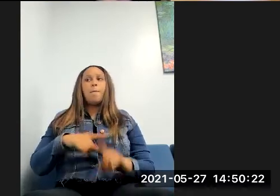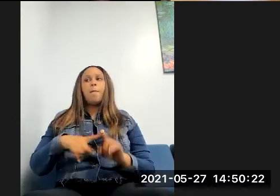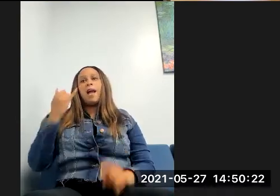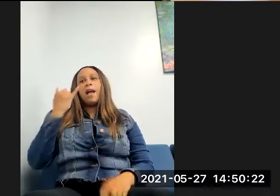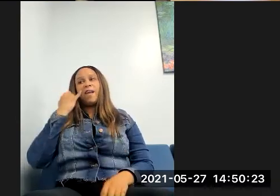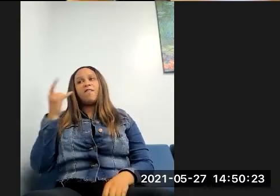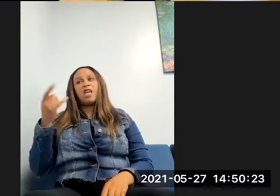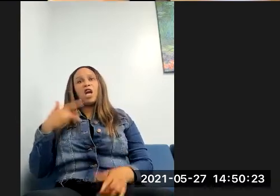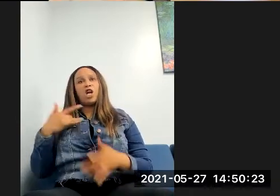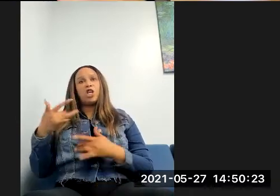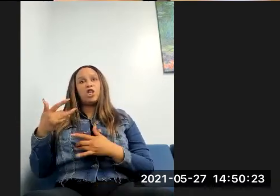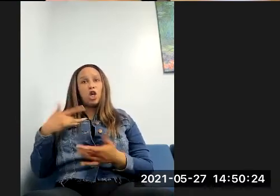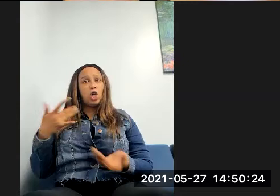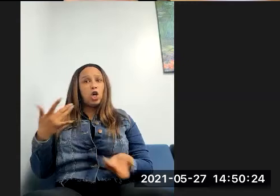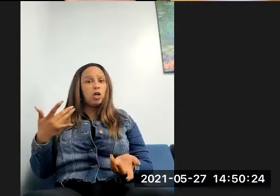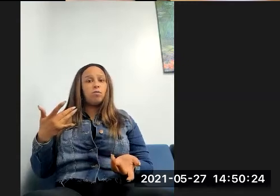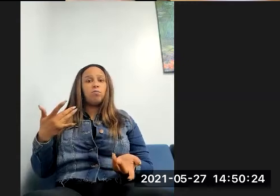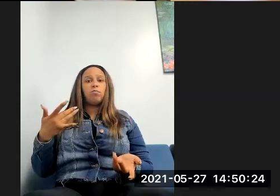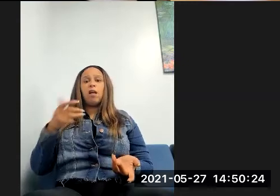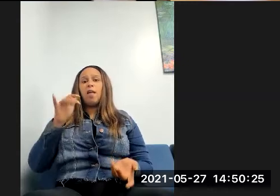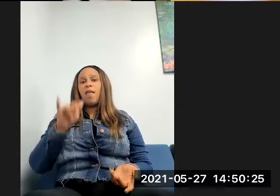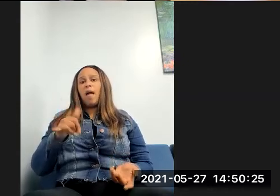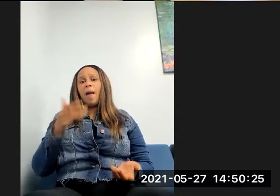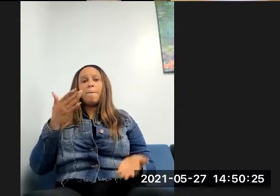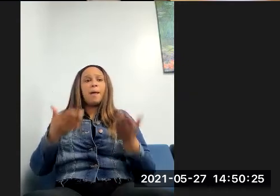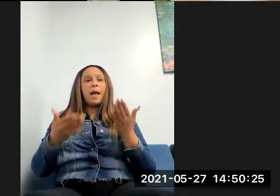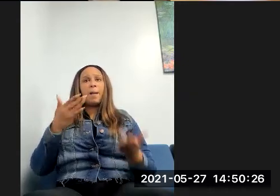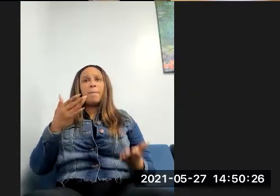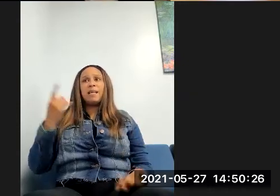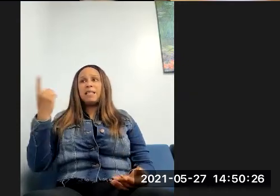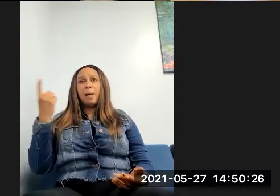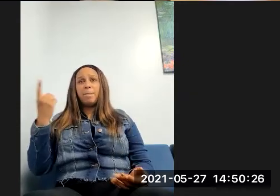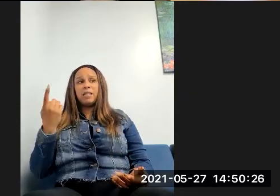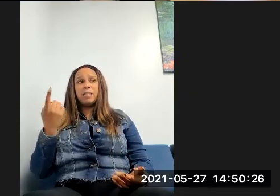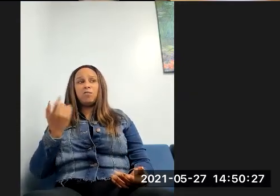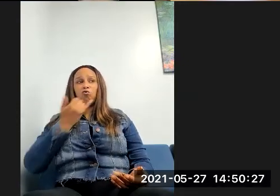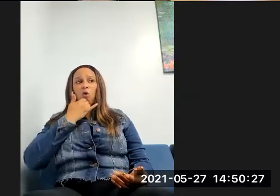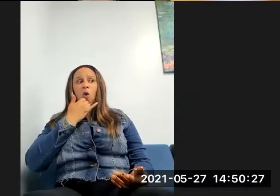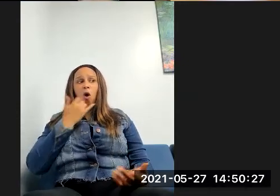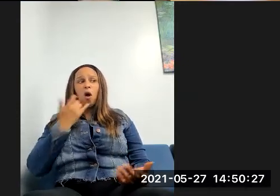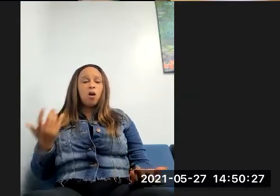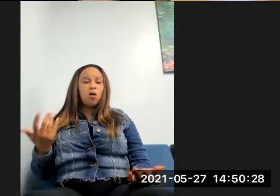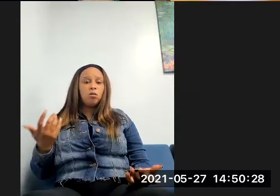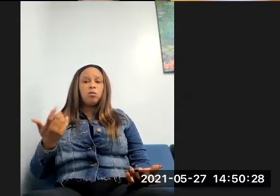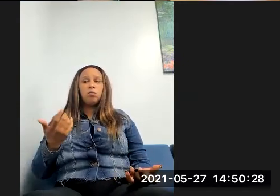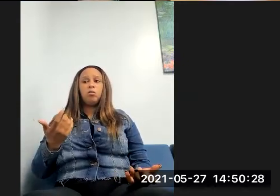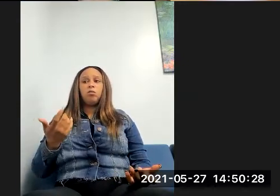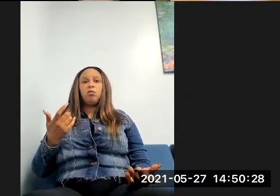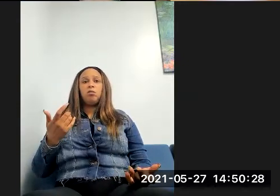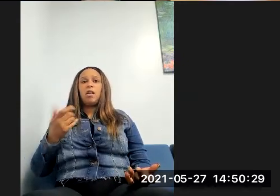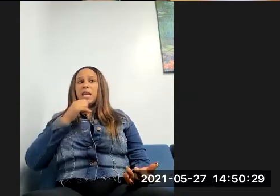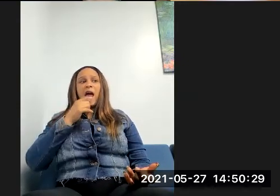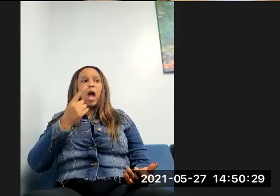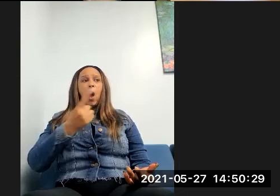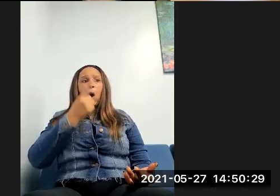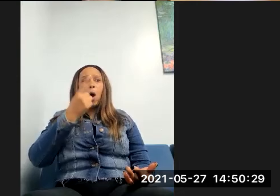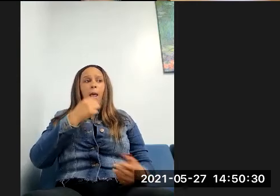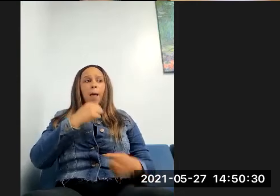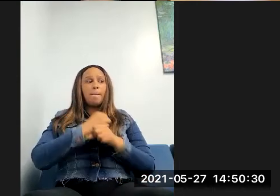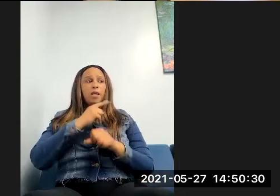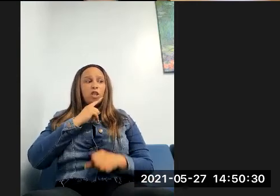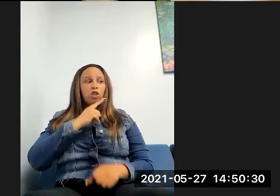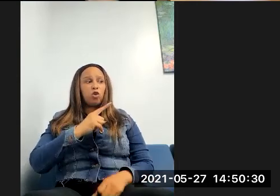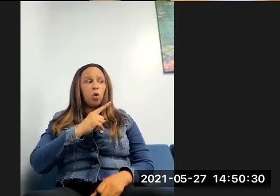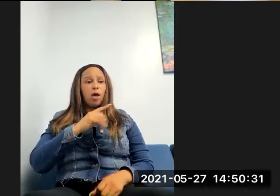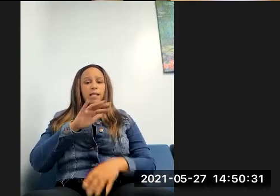concerned that maybe something else is going on here in terms of just being completely sure that the setup